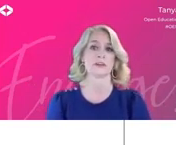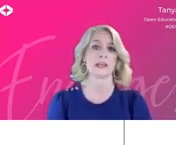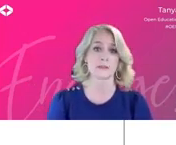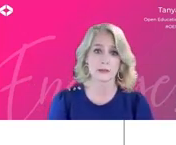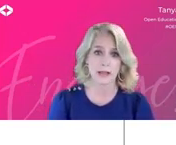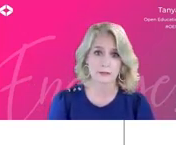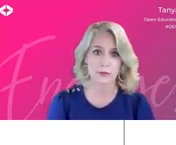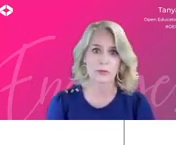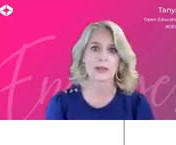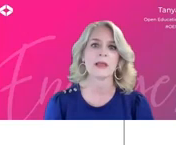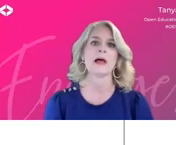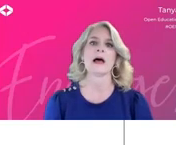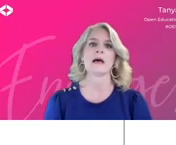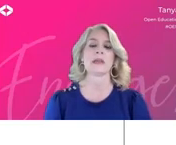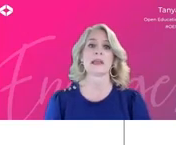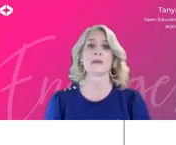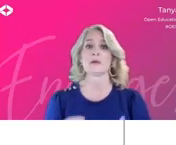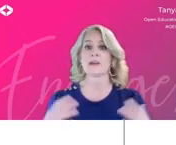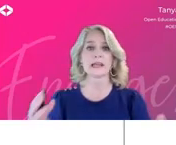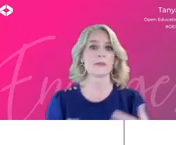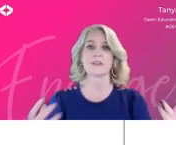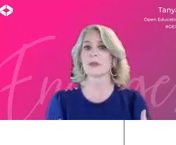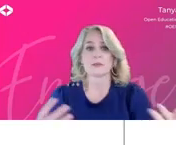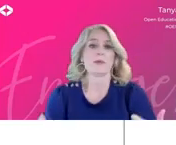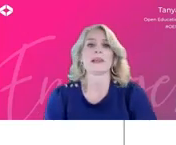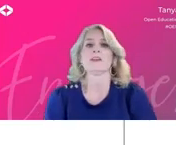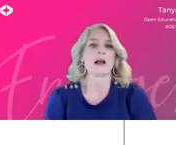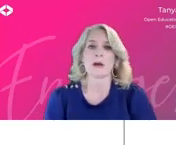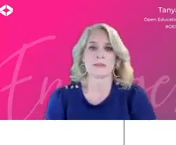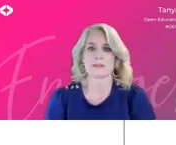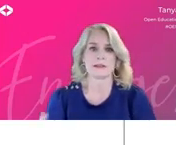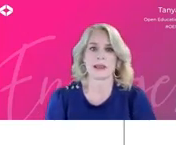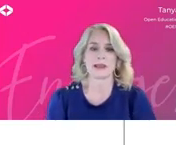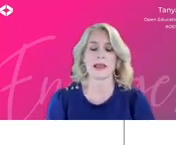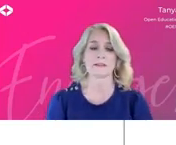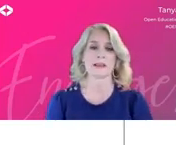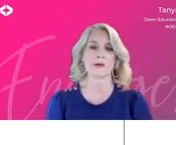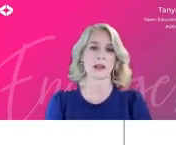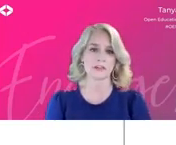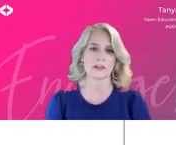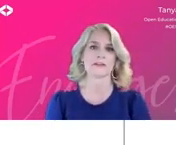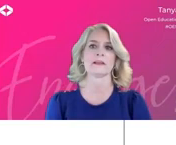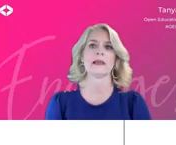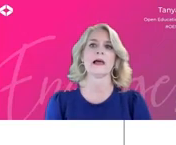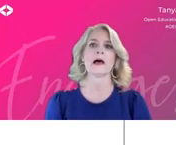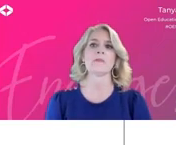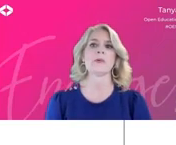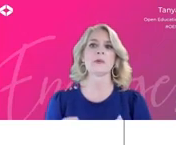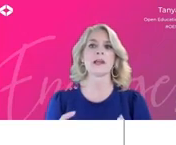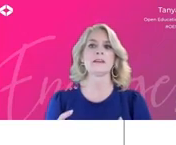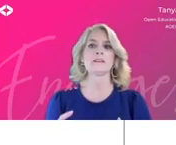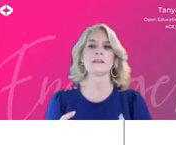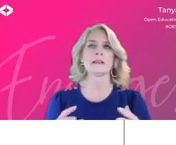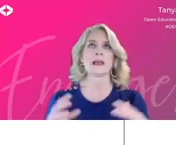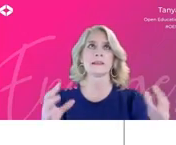and inclusion in the classroom. And providing a brave space where we can talk about this and asking questions. But